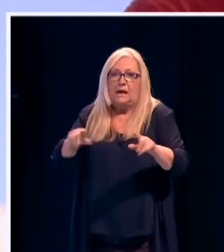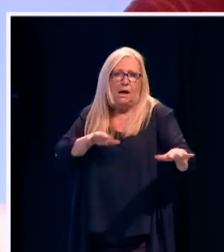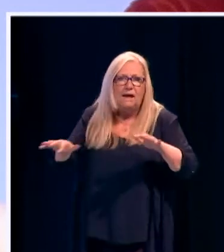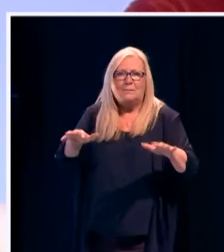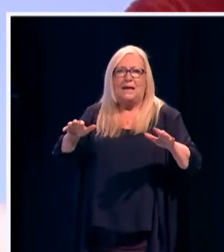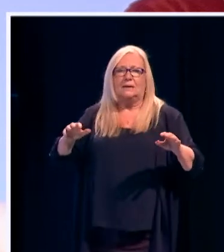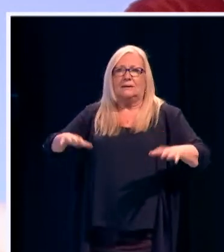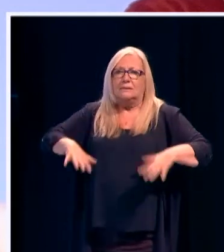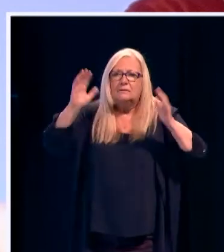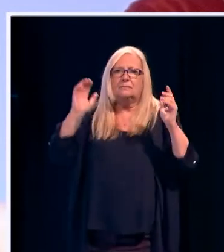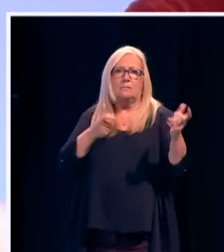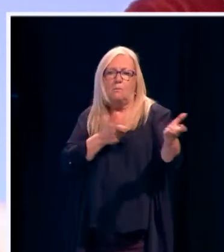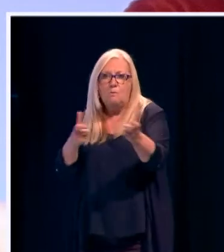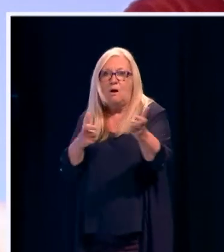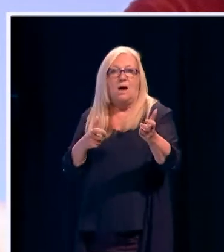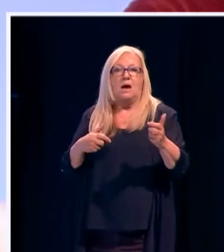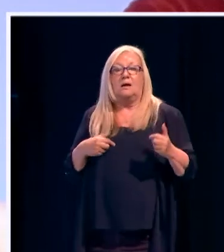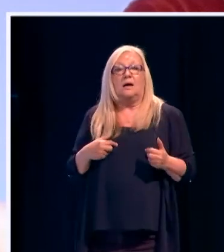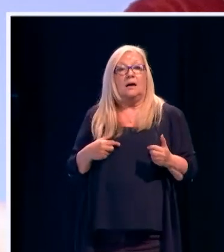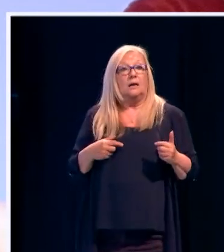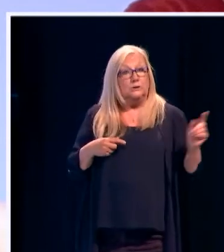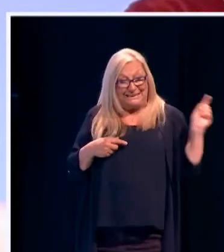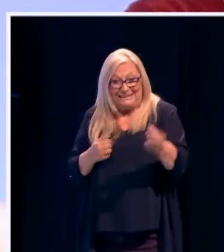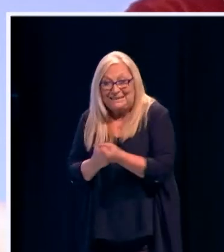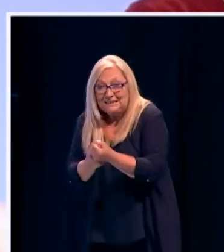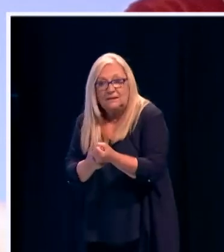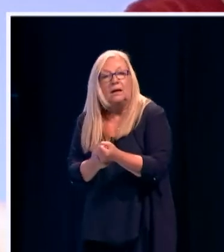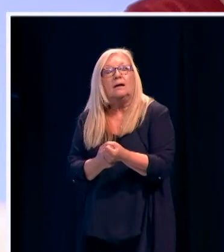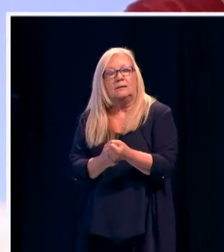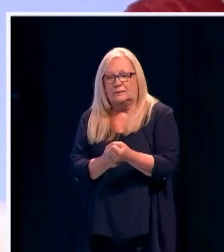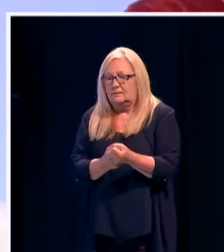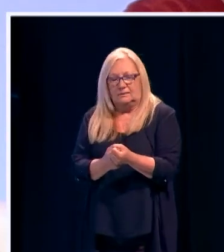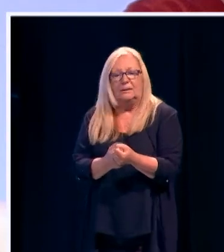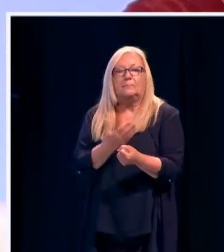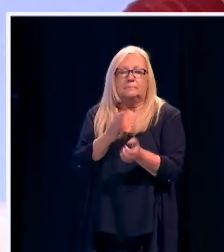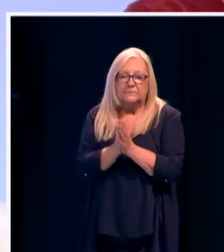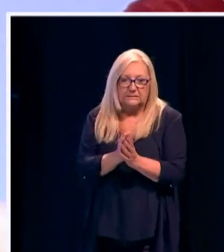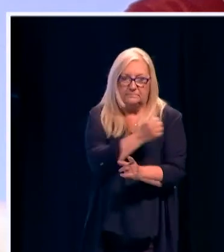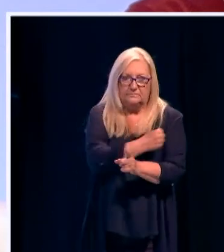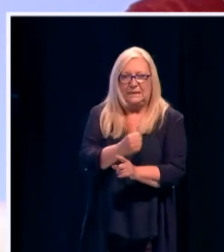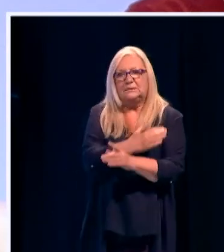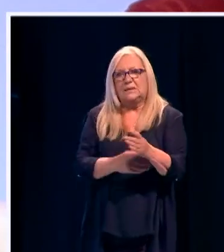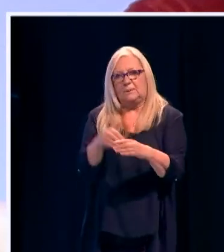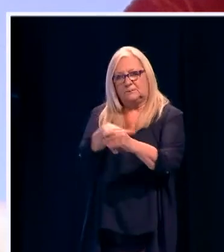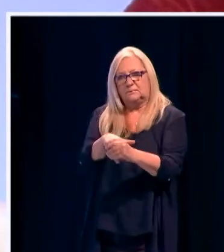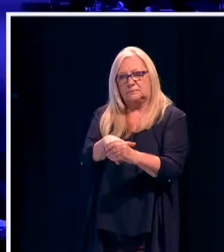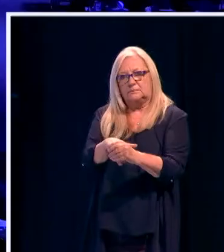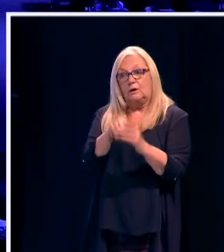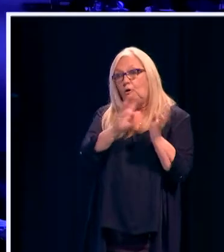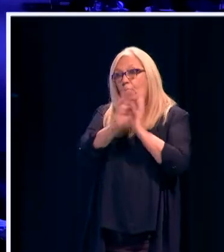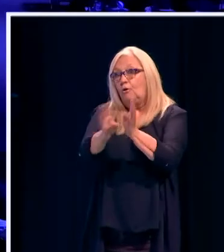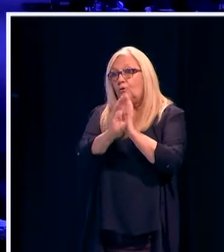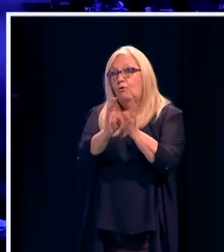plea to hire more people with disabilities in their program, because there is a much need of